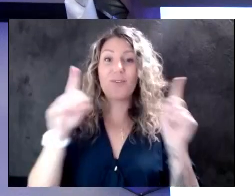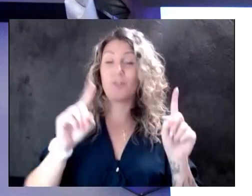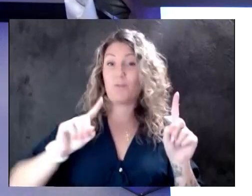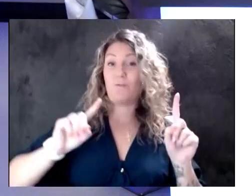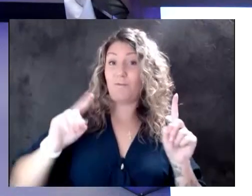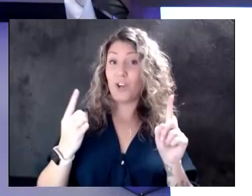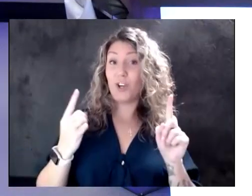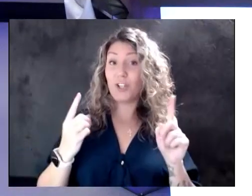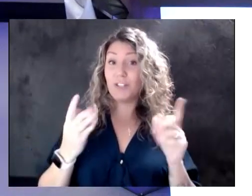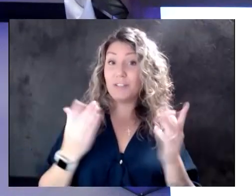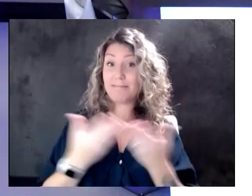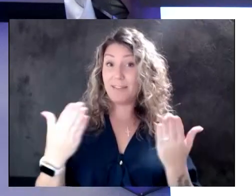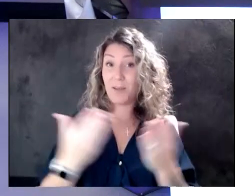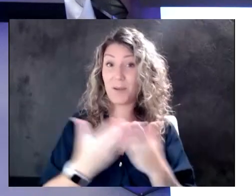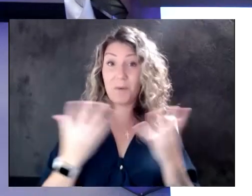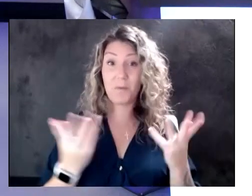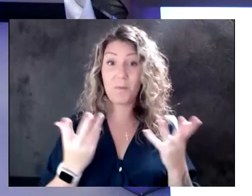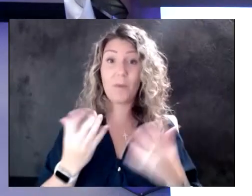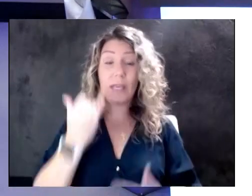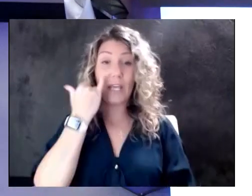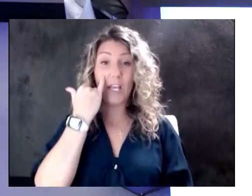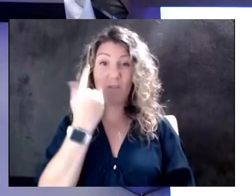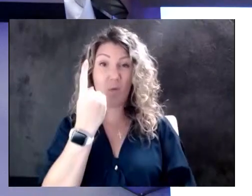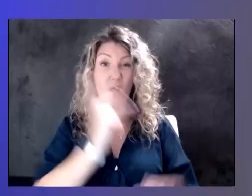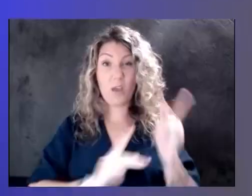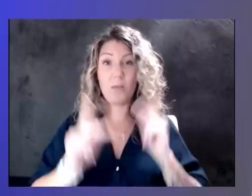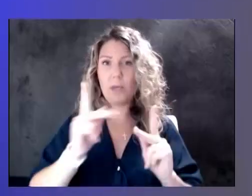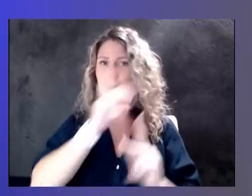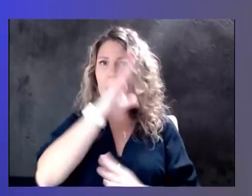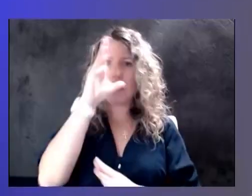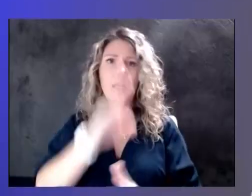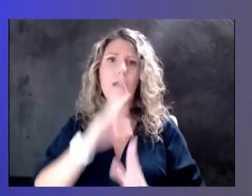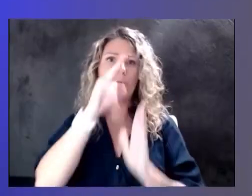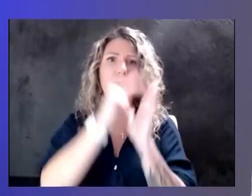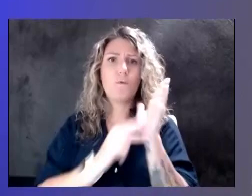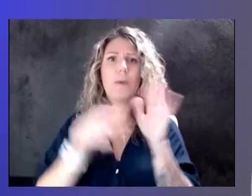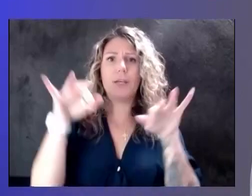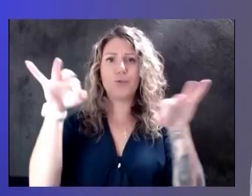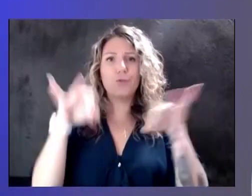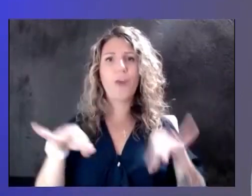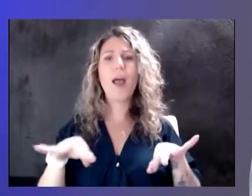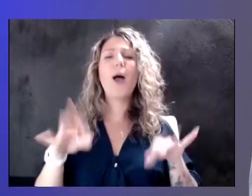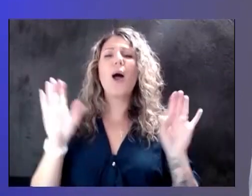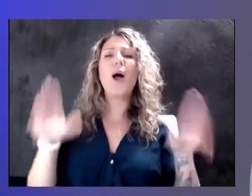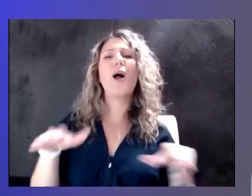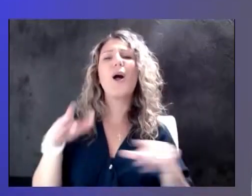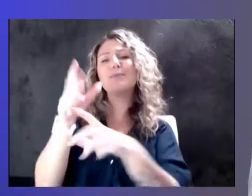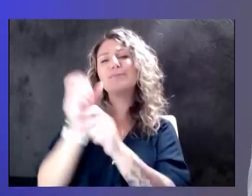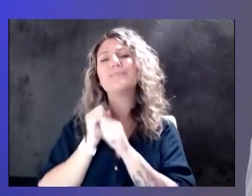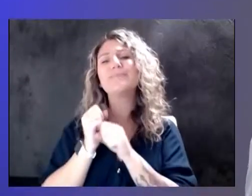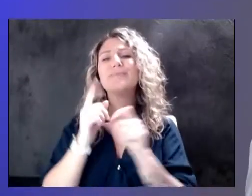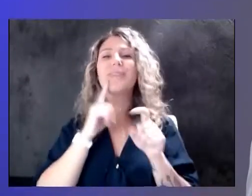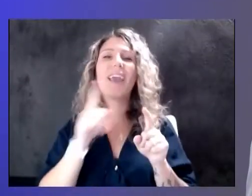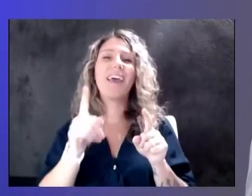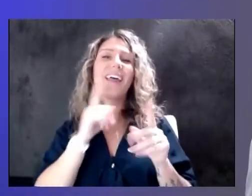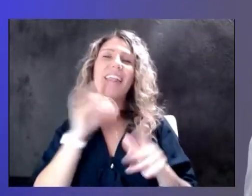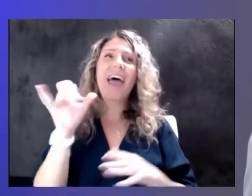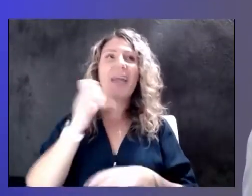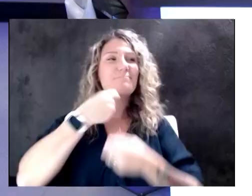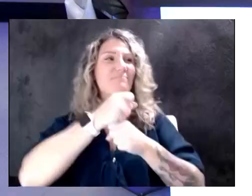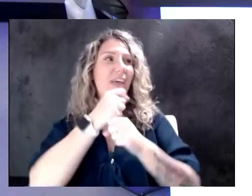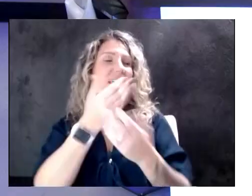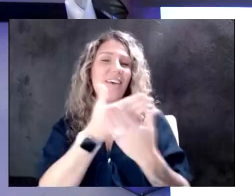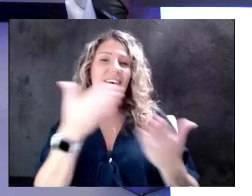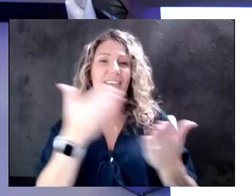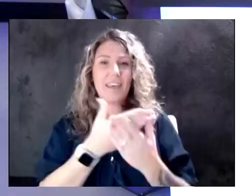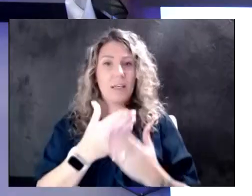thing is, if you're one of those people that never reads directions and you just like get a cabinet and put it together, don't do that with lab And then there's like 3